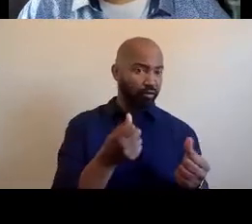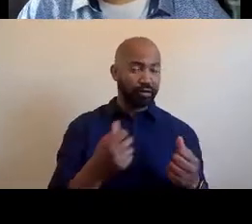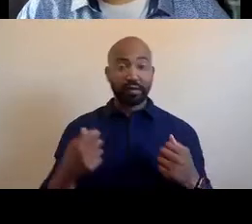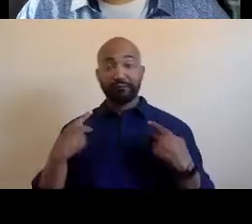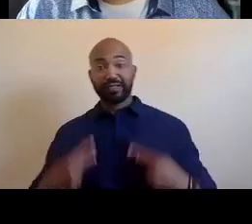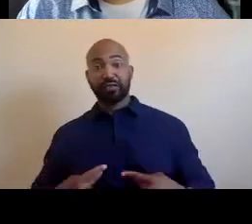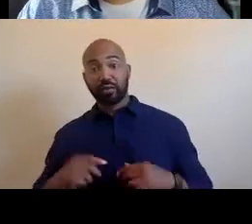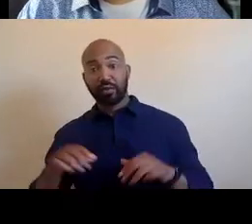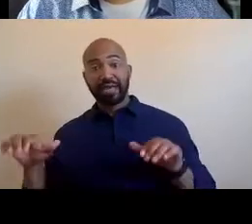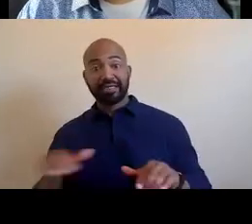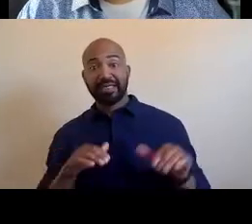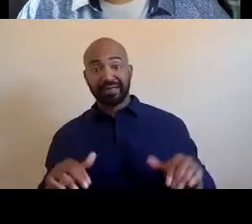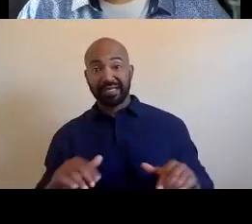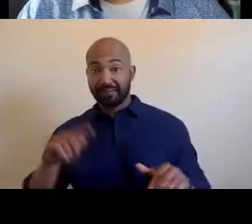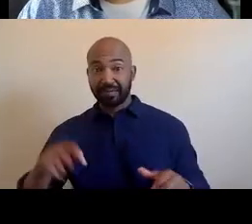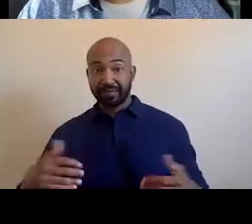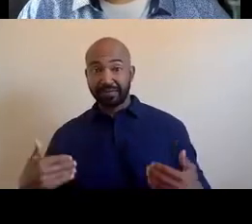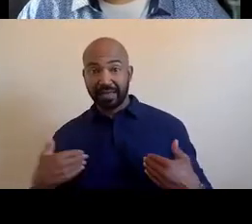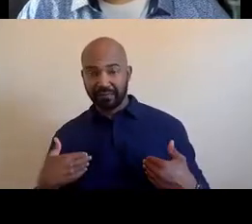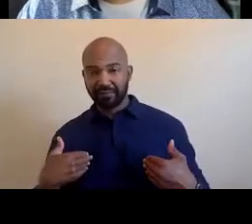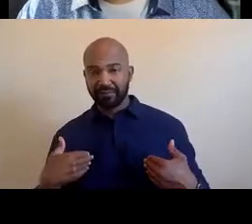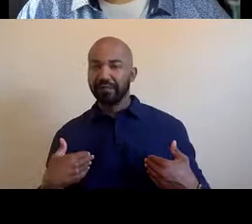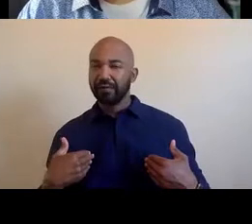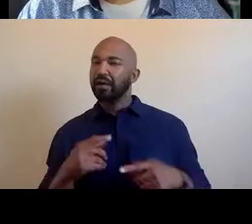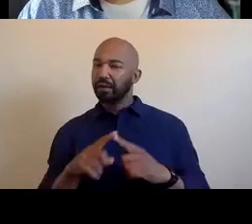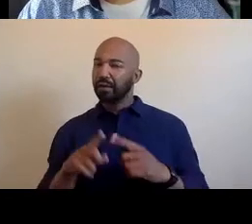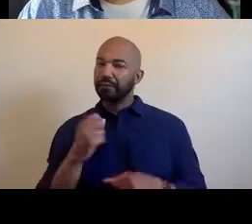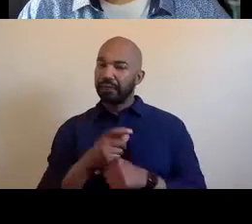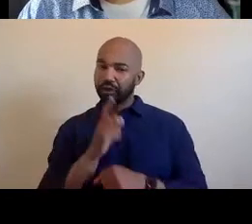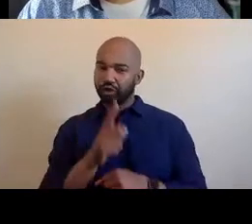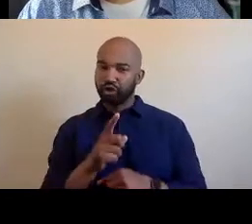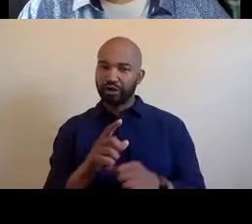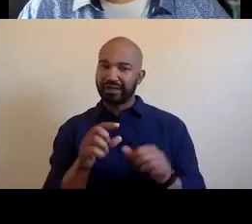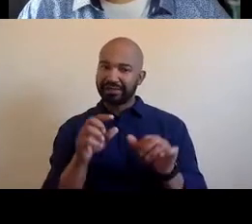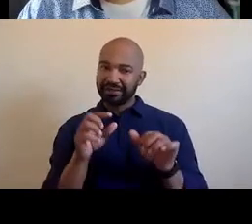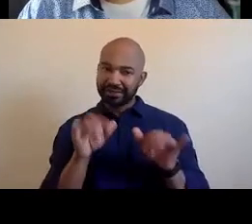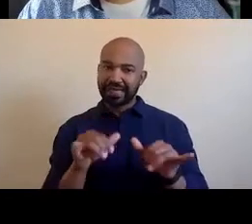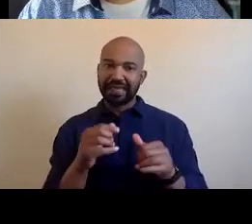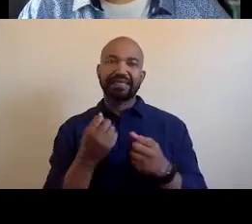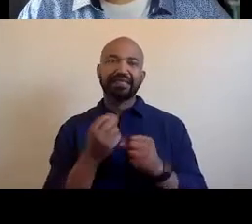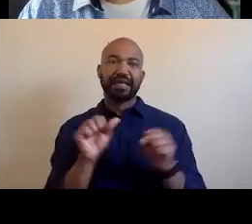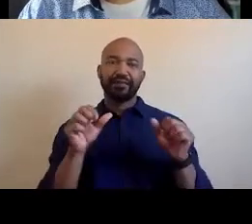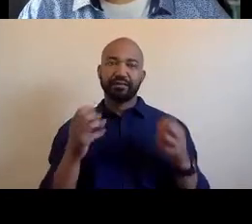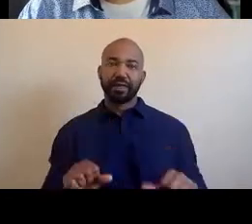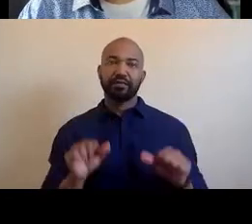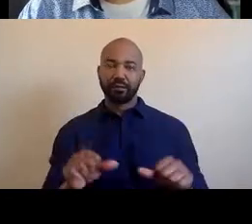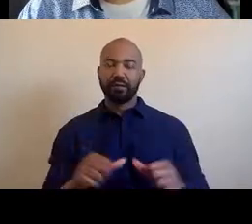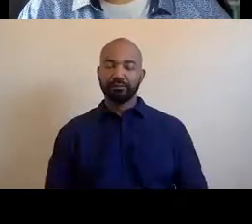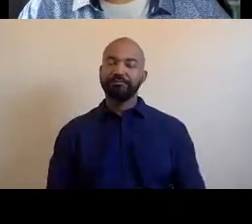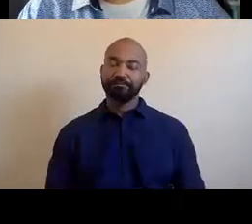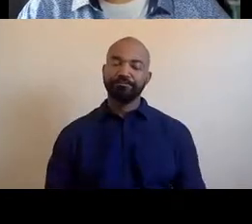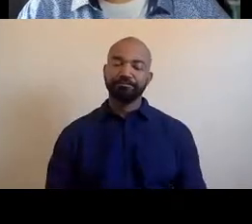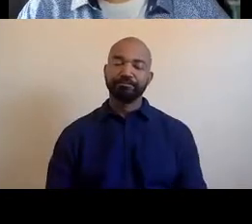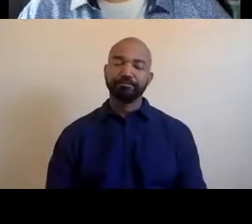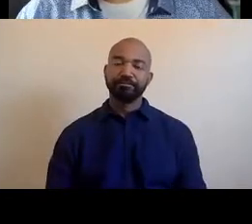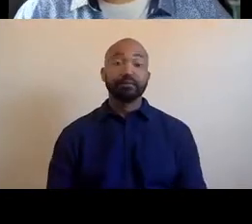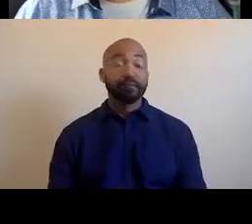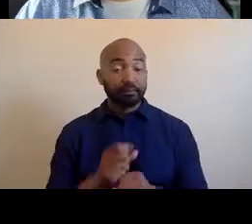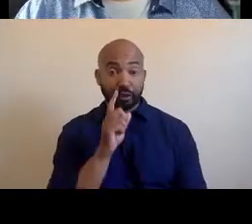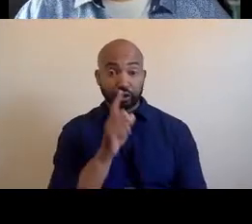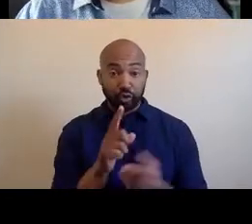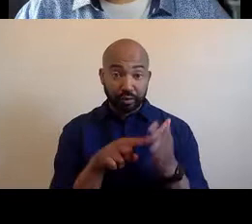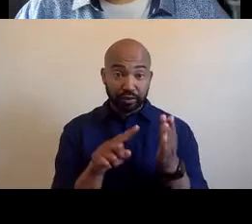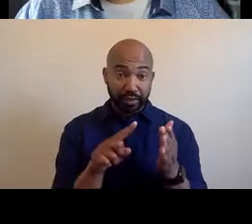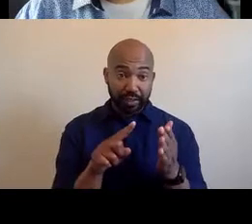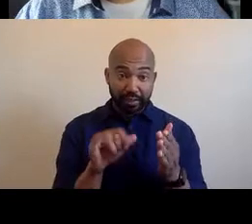activity with, keeping as safe as possible during the pandemic. So I would say make sure that you're checking in with your